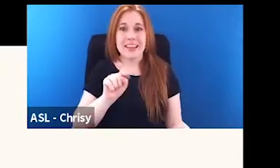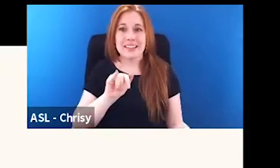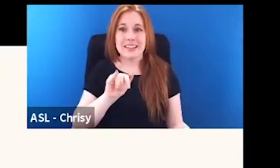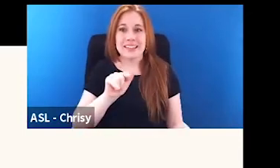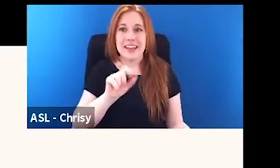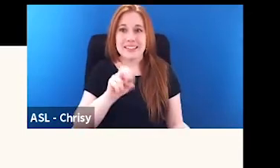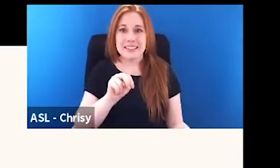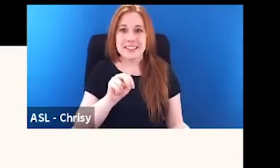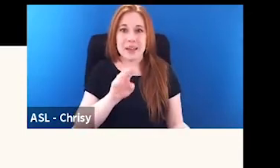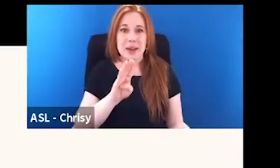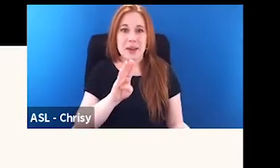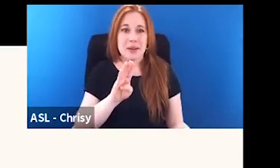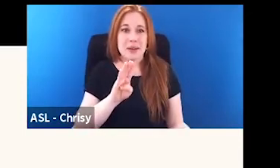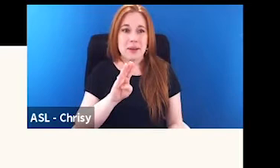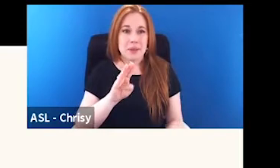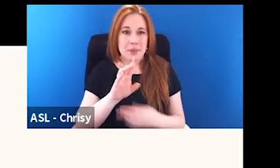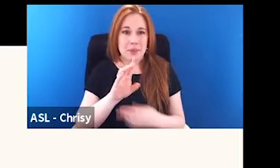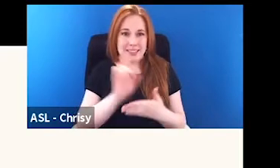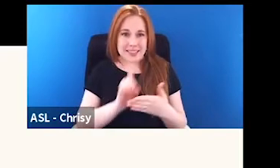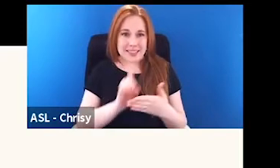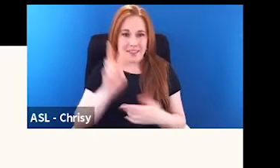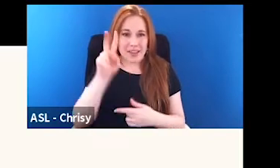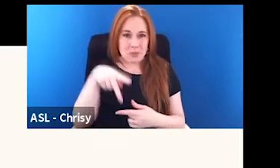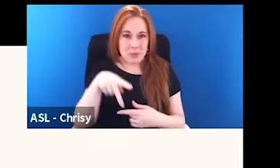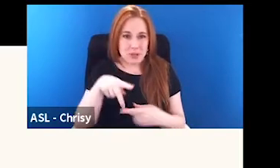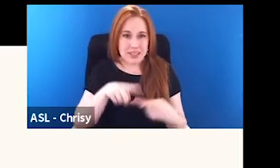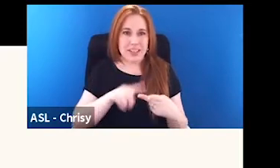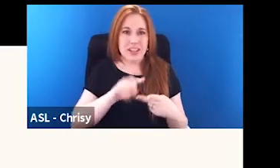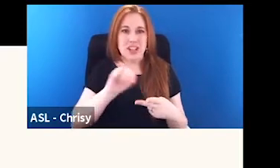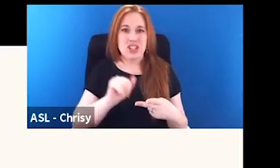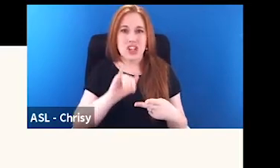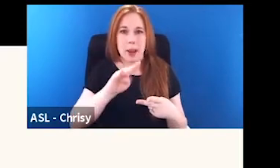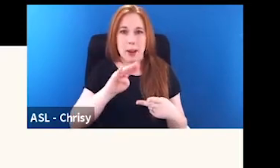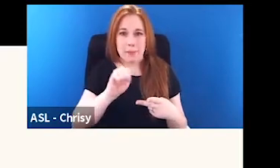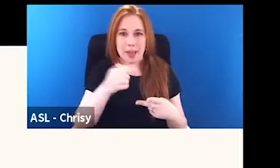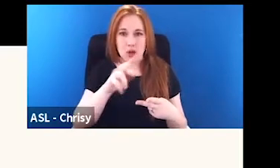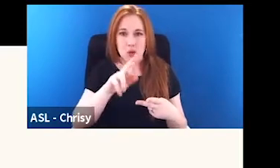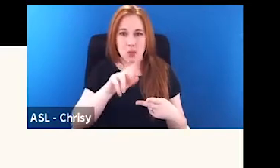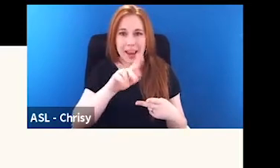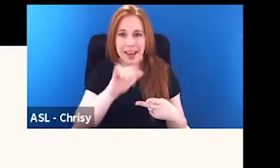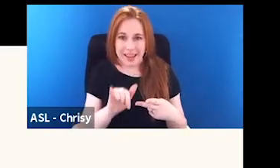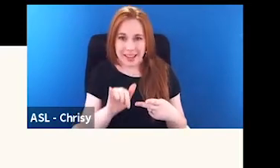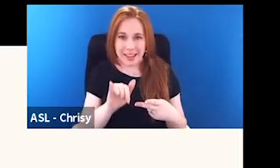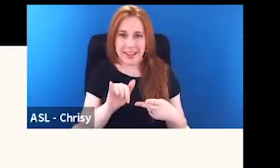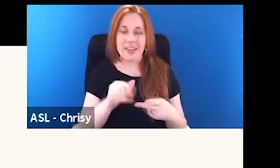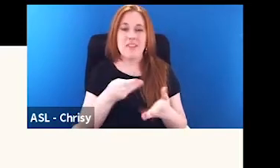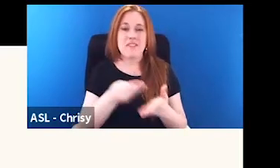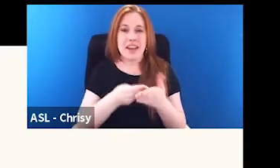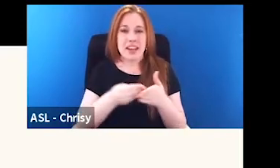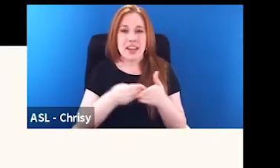Design Vice President at P&G, Jamie Grady, Senior Vice President in Financial Operations at Grey Group,